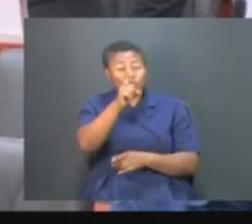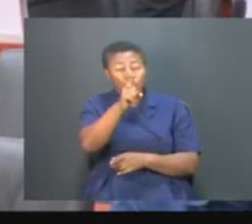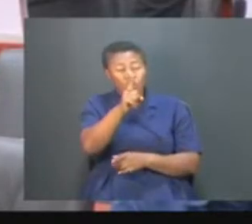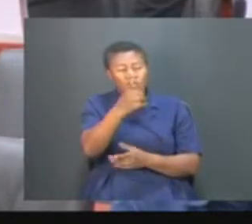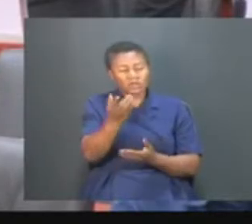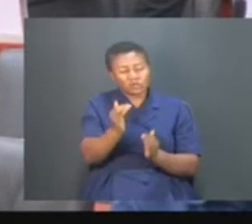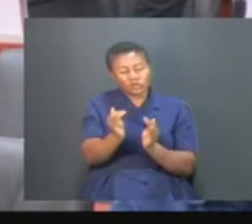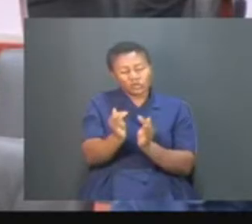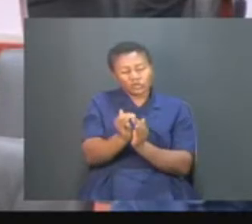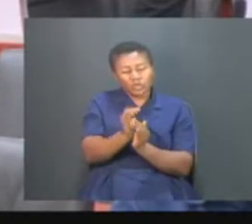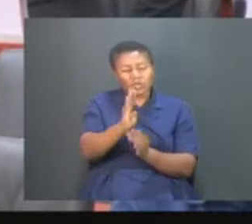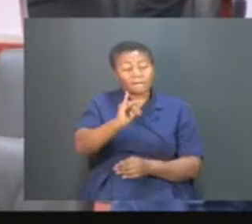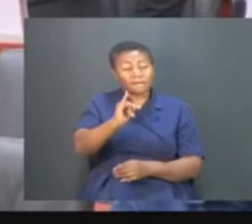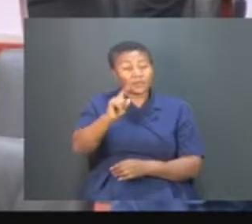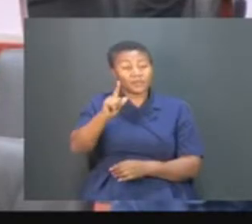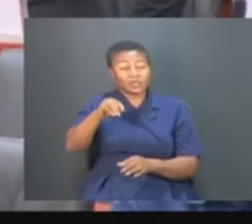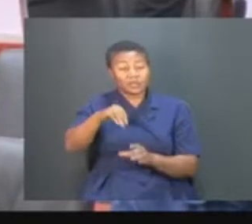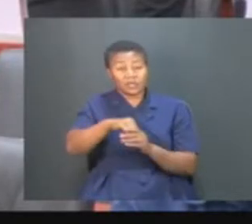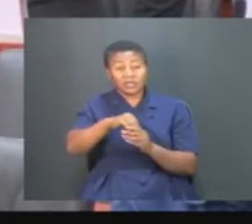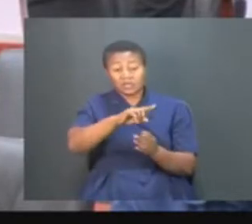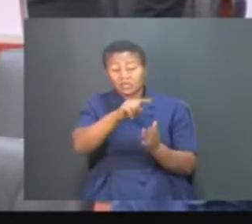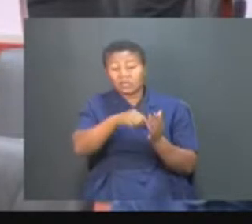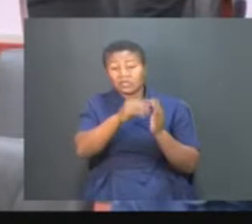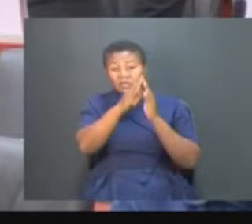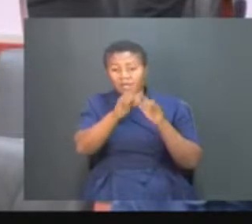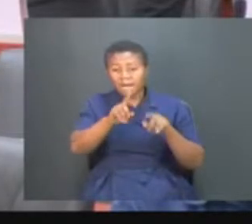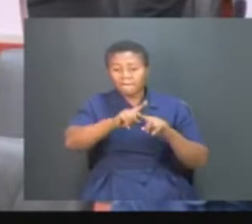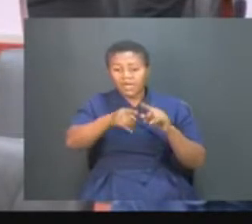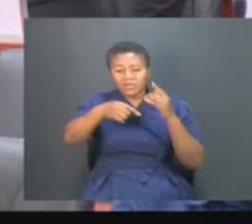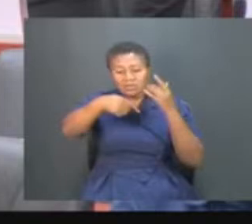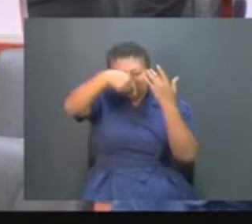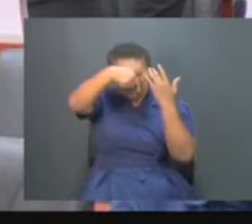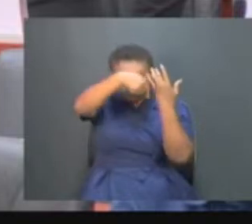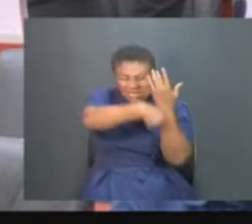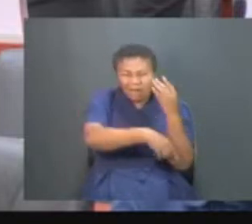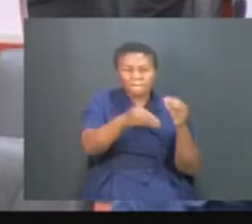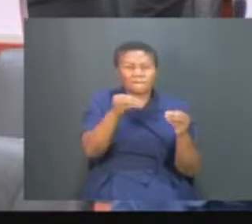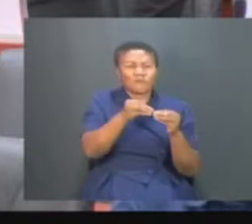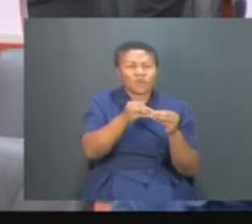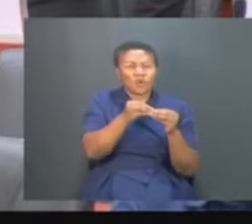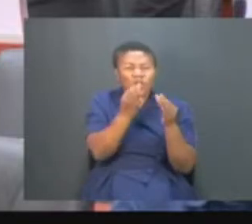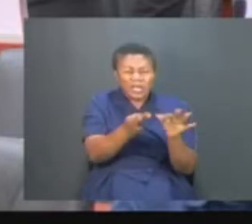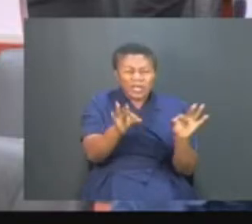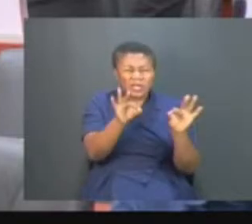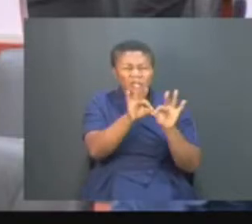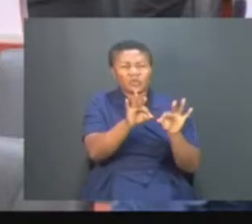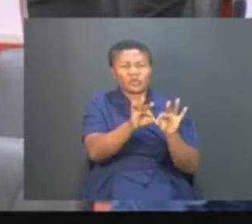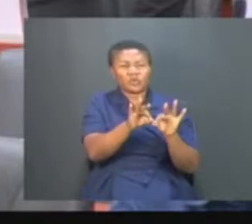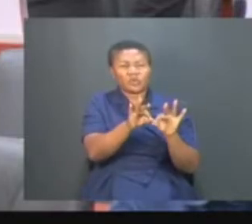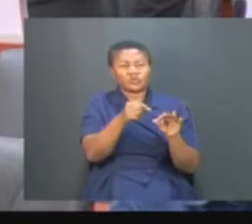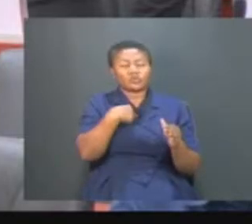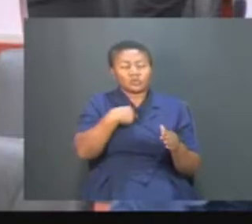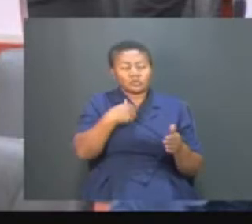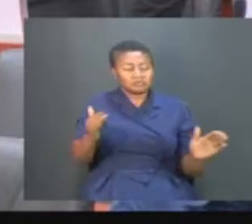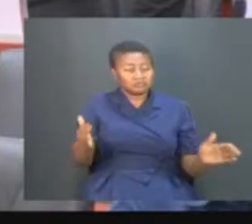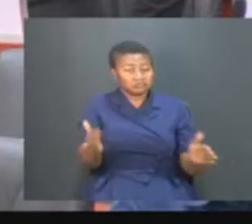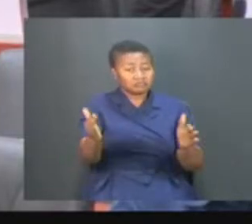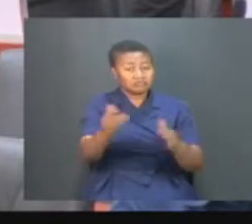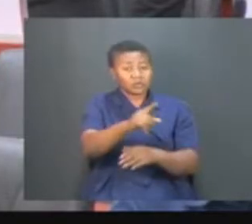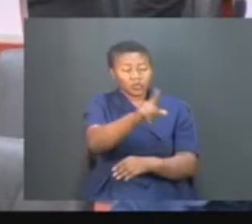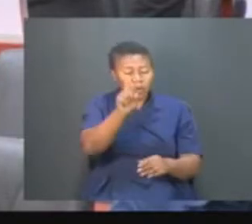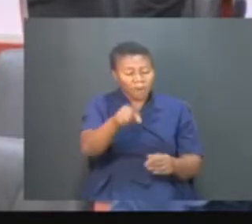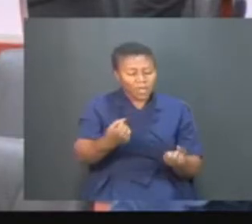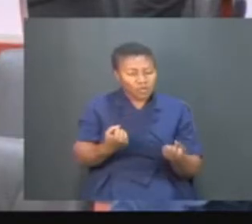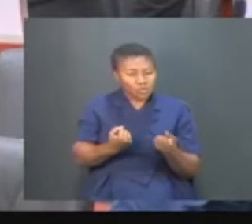in this House. But it's quite detailed in terms of the understanding of it. And I encourage my colleagues to support this bill. Let's set up this. This is not going to be